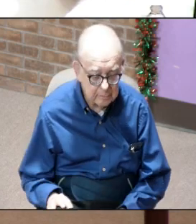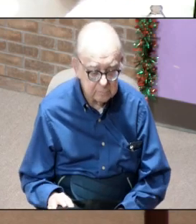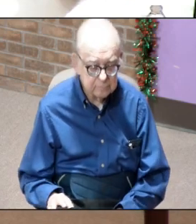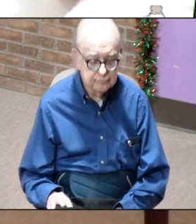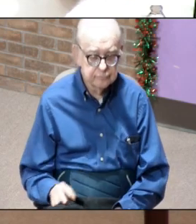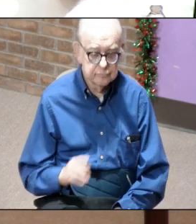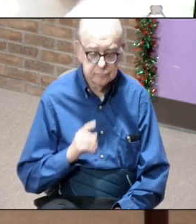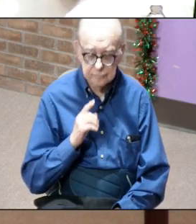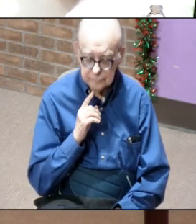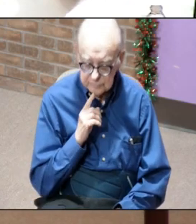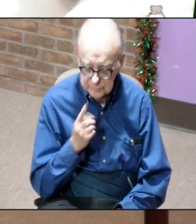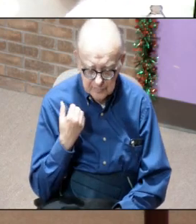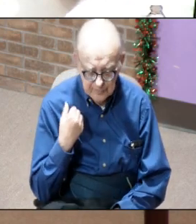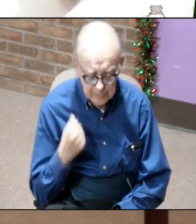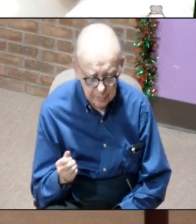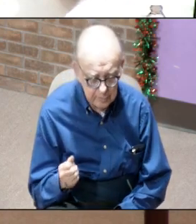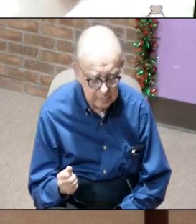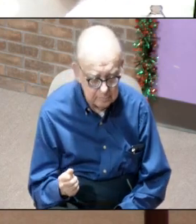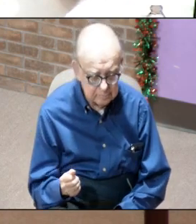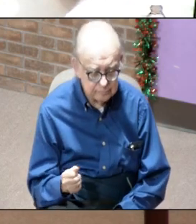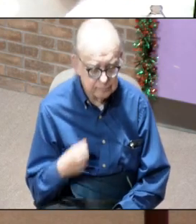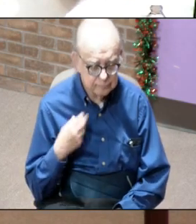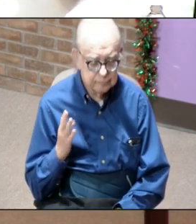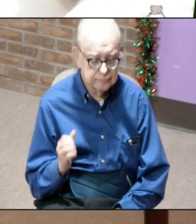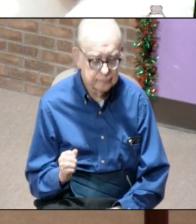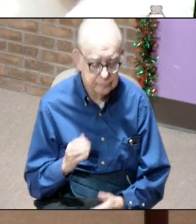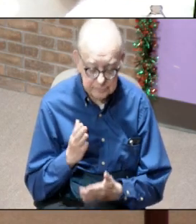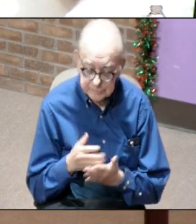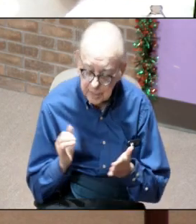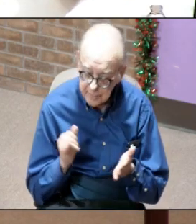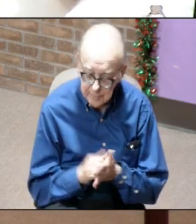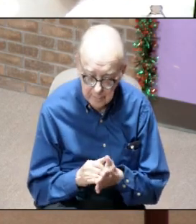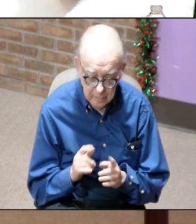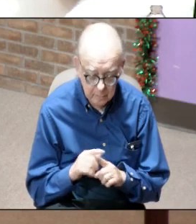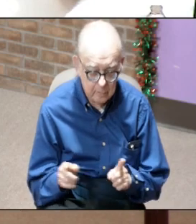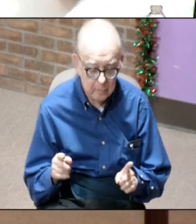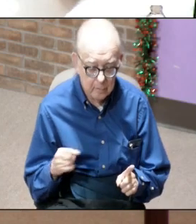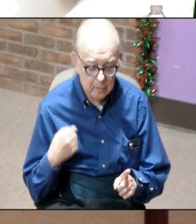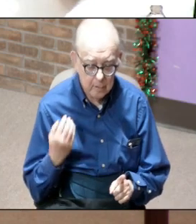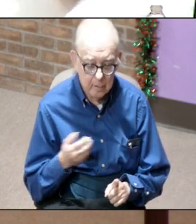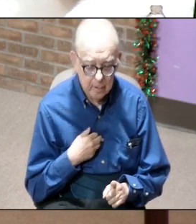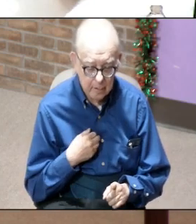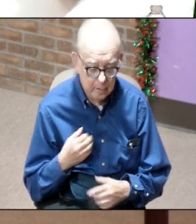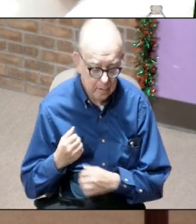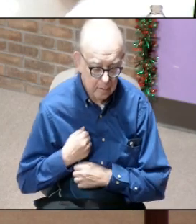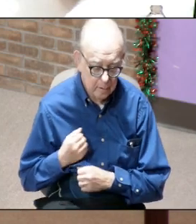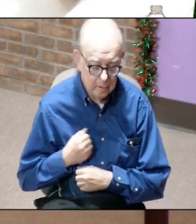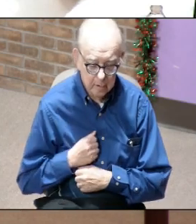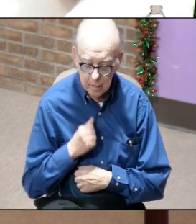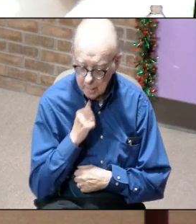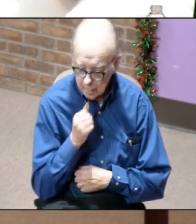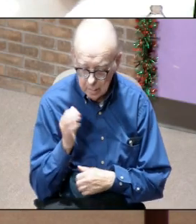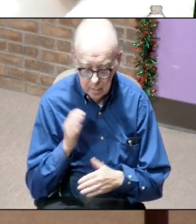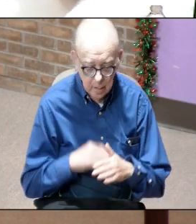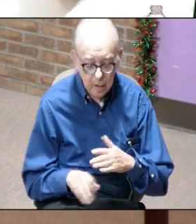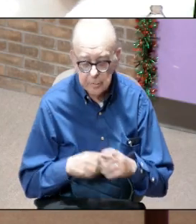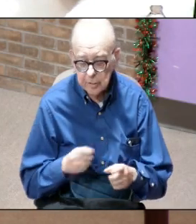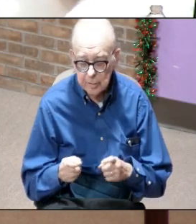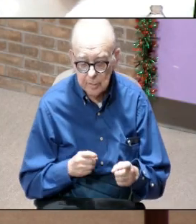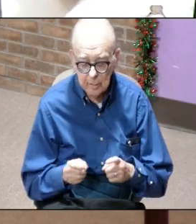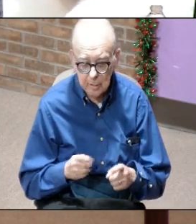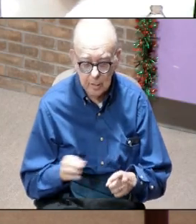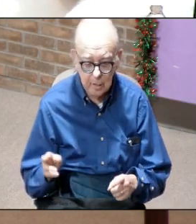It was a refusal. We will be a part of it, but our military is not under